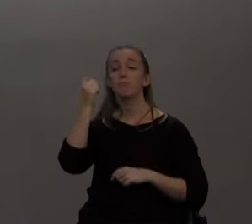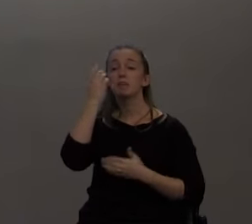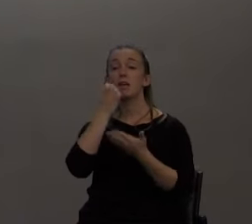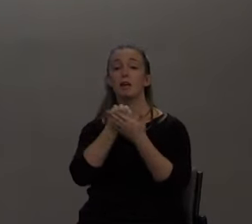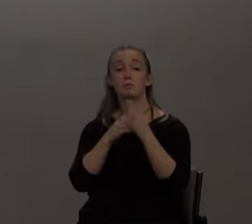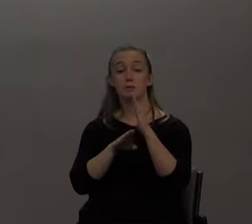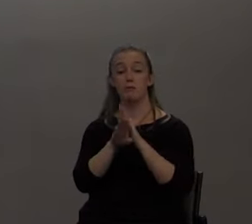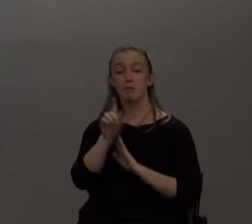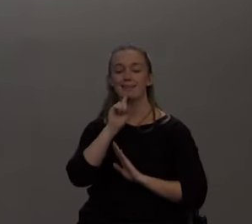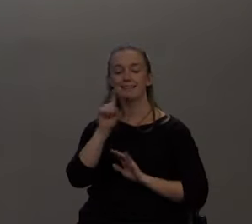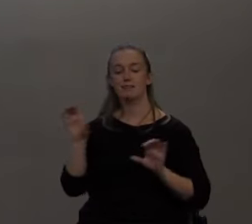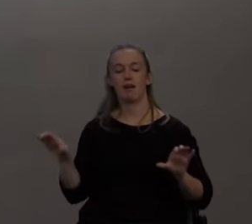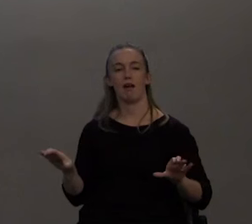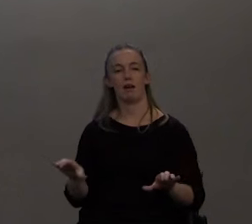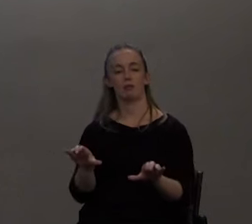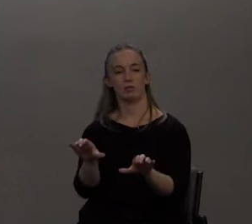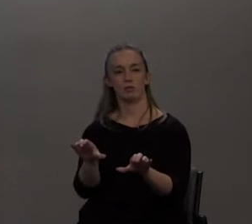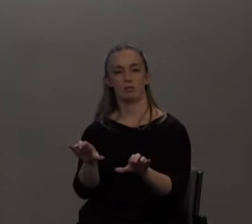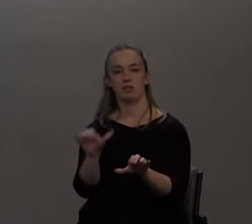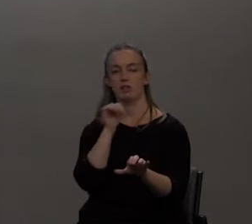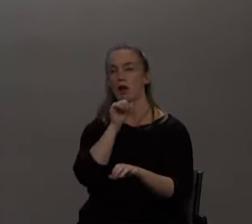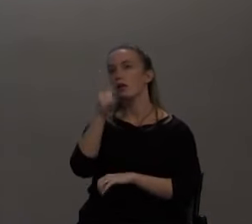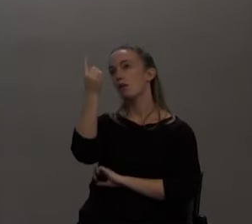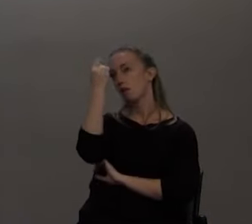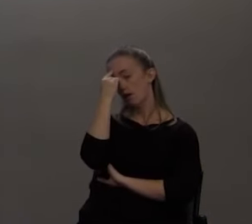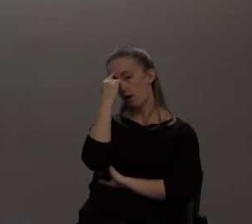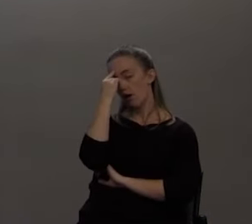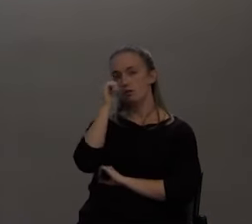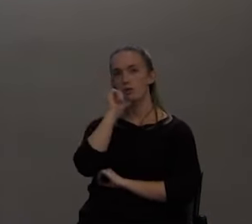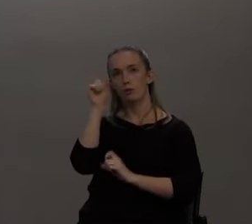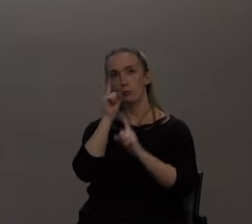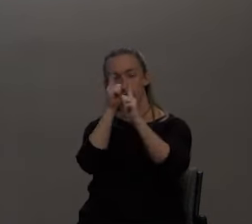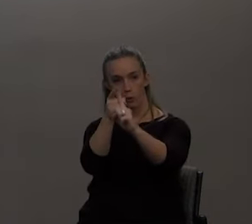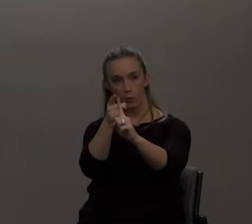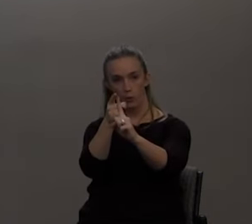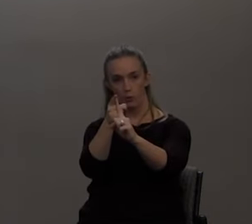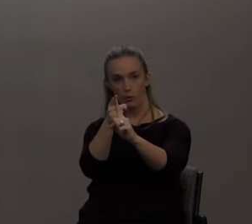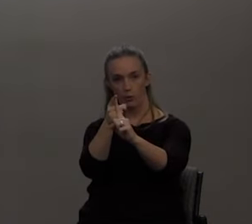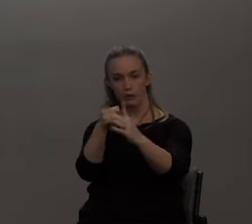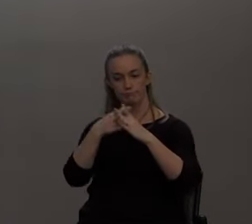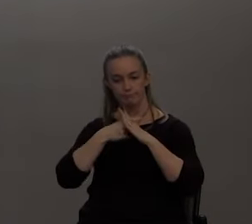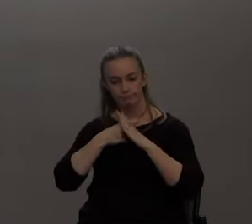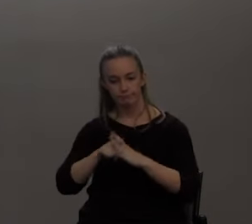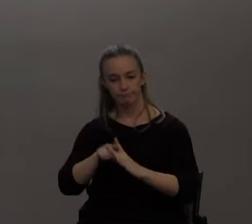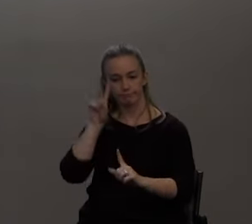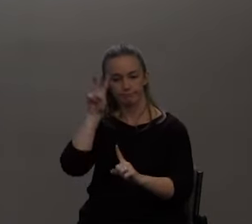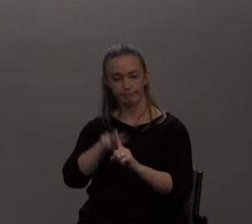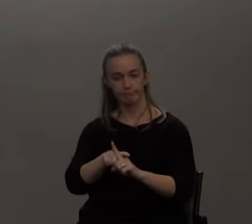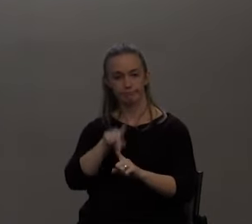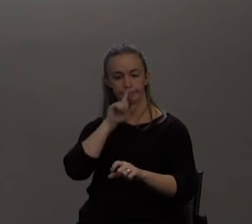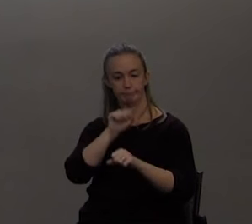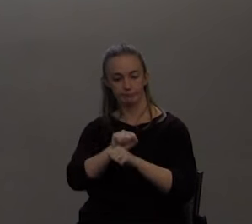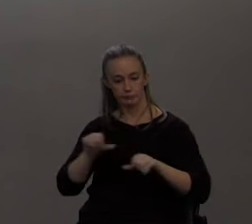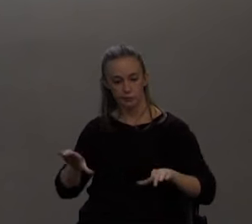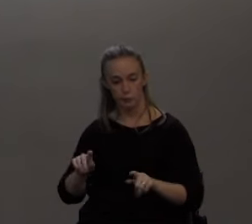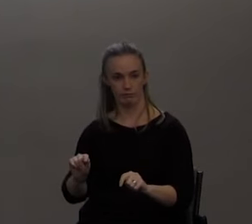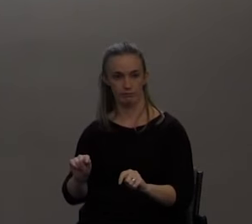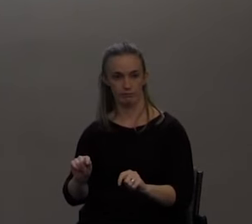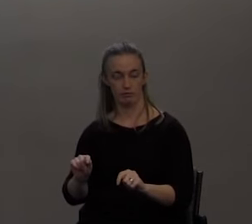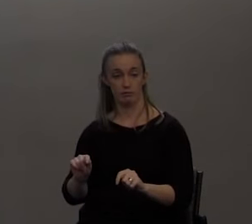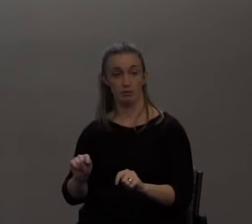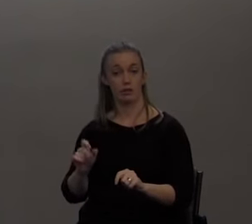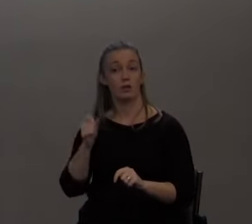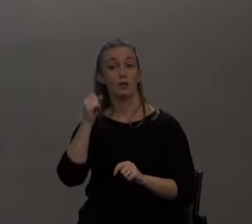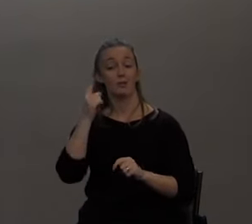is action. It's not a thought, it's not a goal, it's implementation. And so at the end of this, and we're not gonna get this, not at the